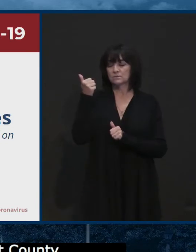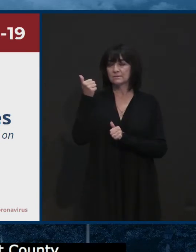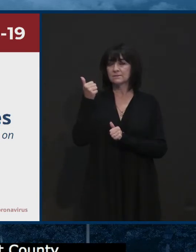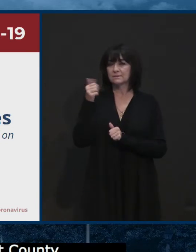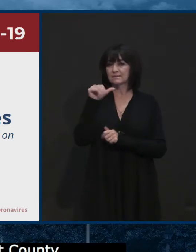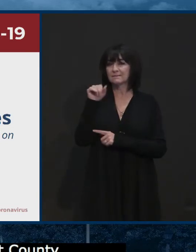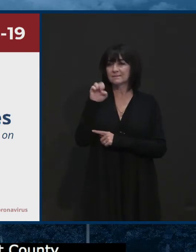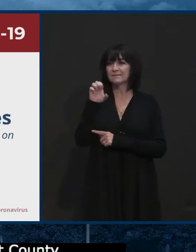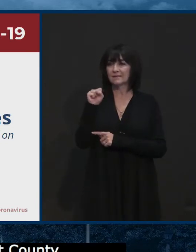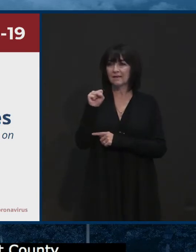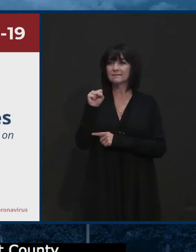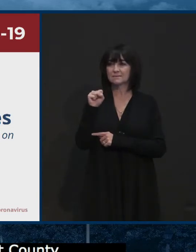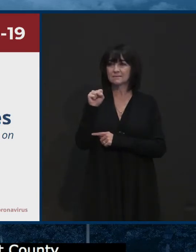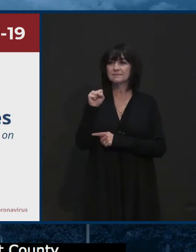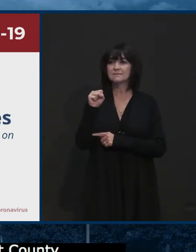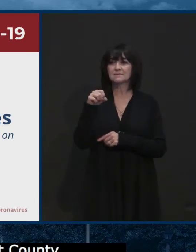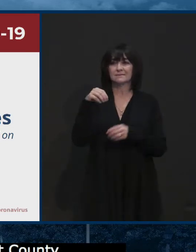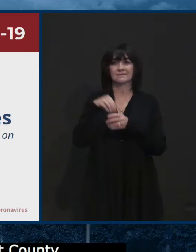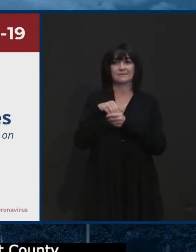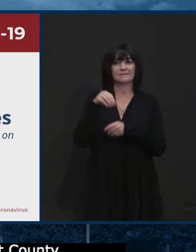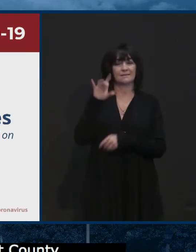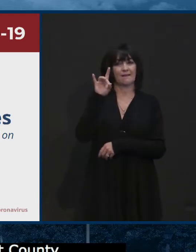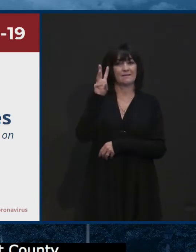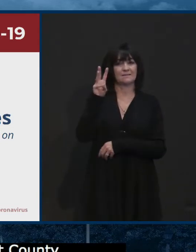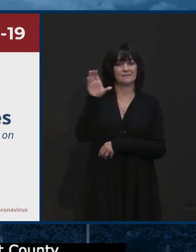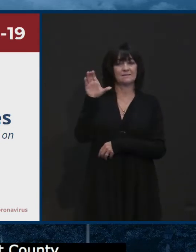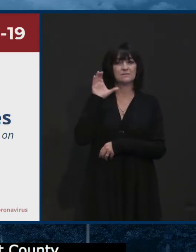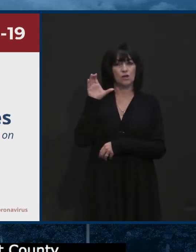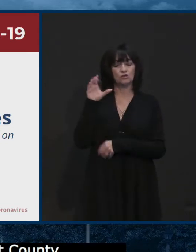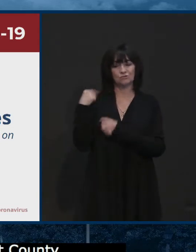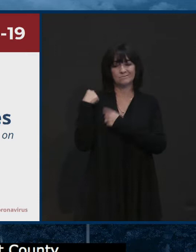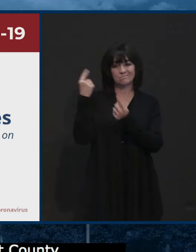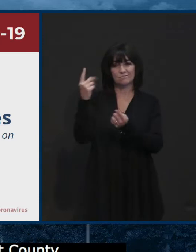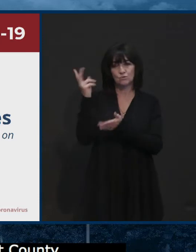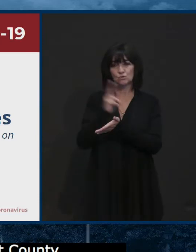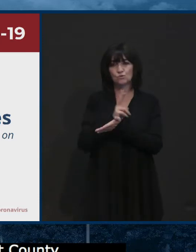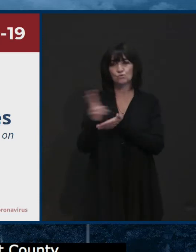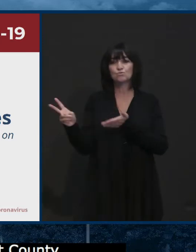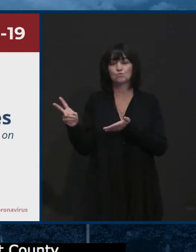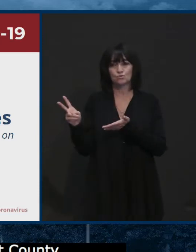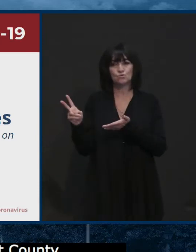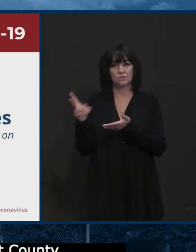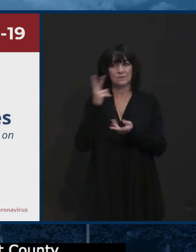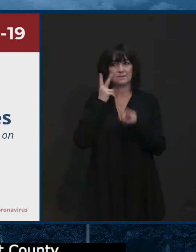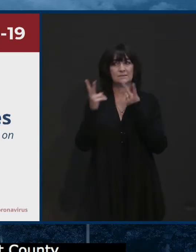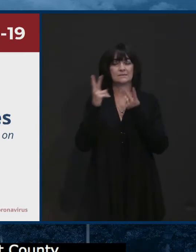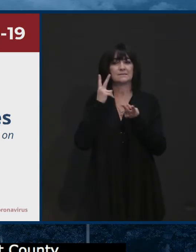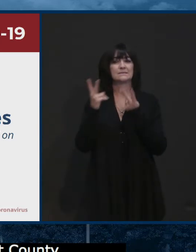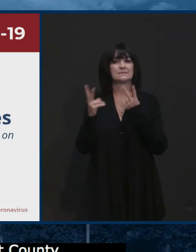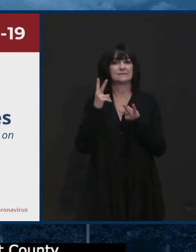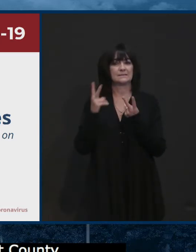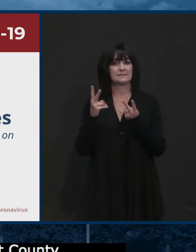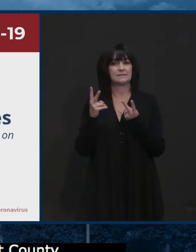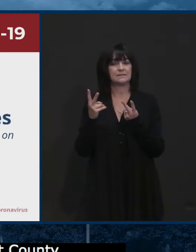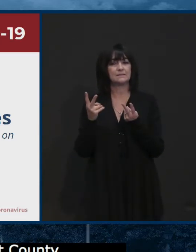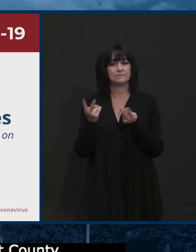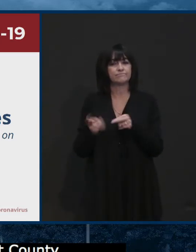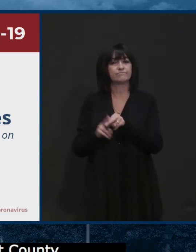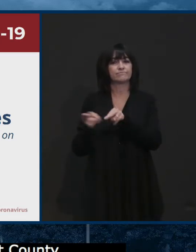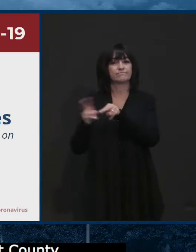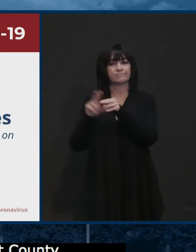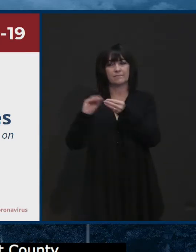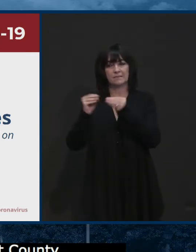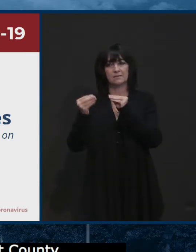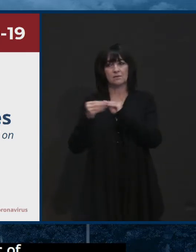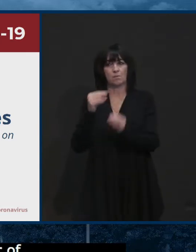we've noted in the past week, 2 weeks, significant number of hospitalizations have occurred